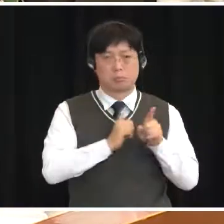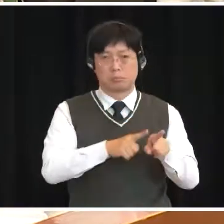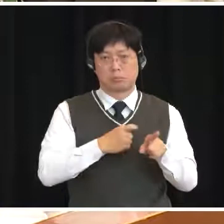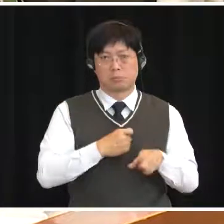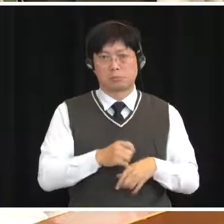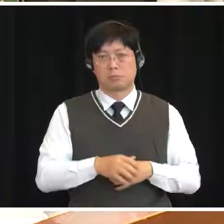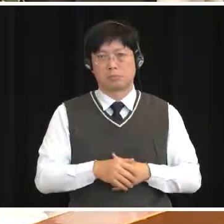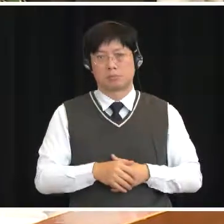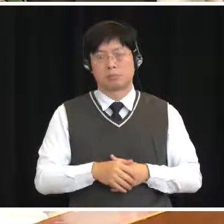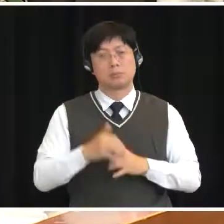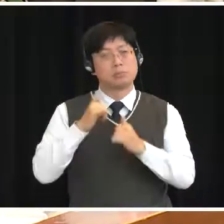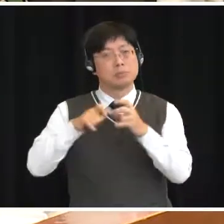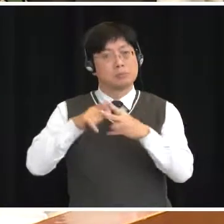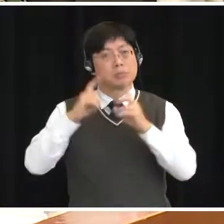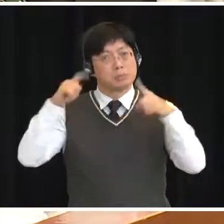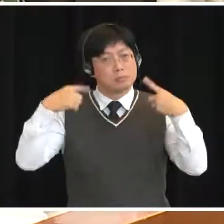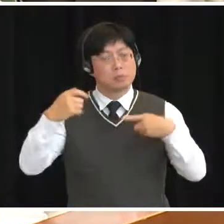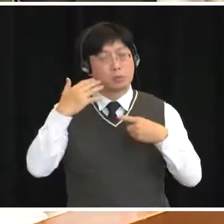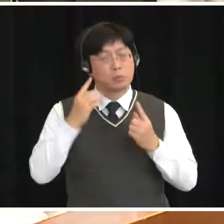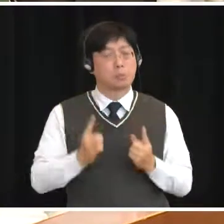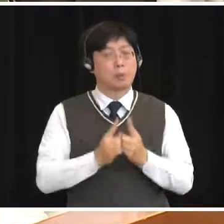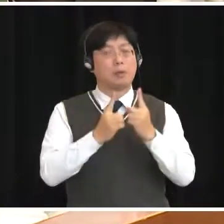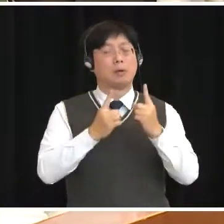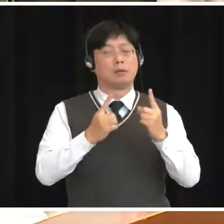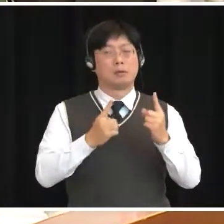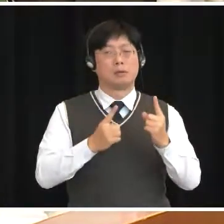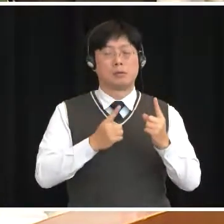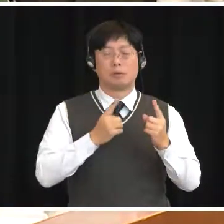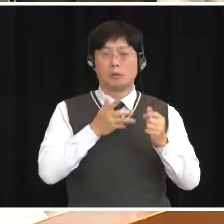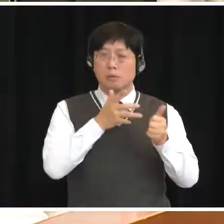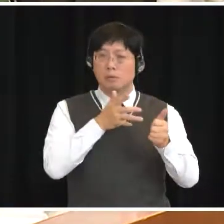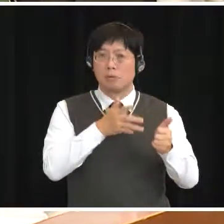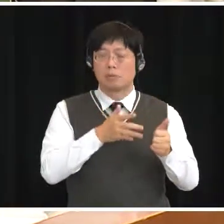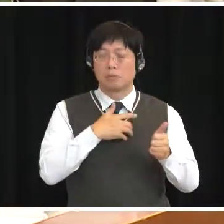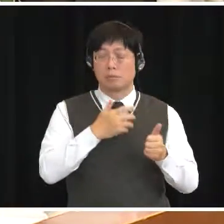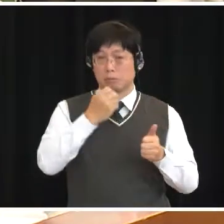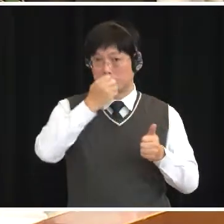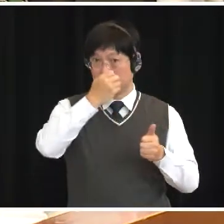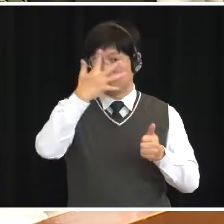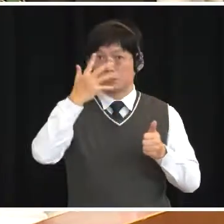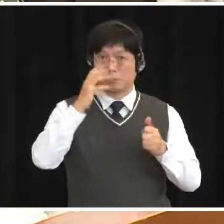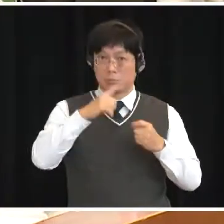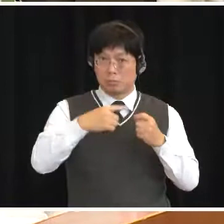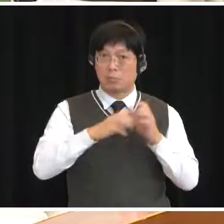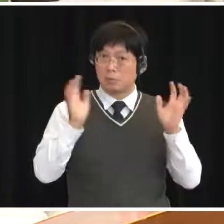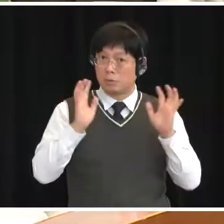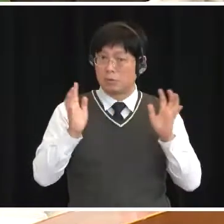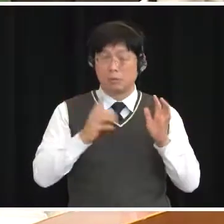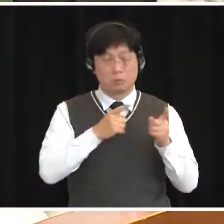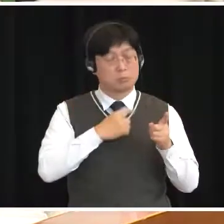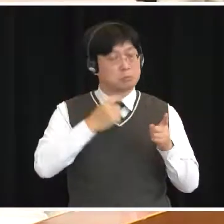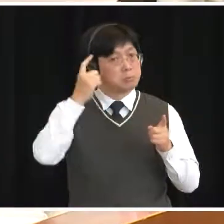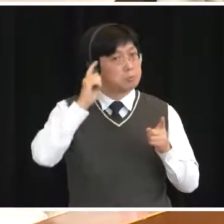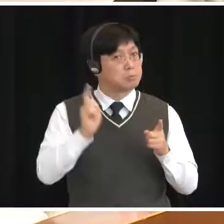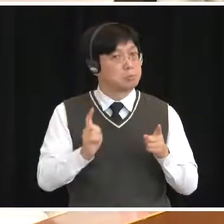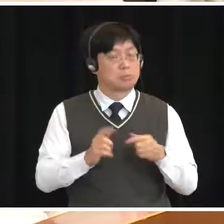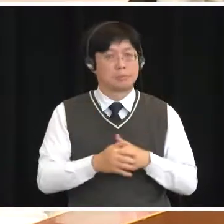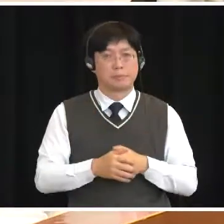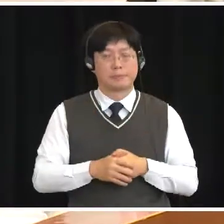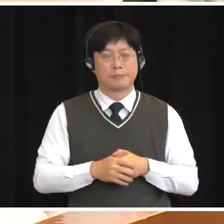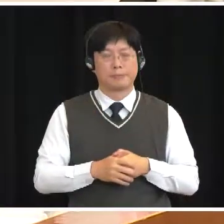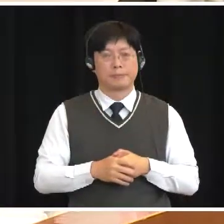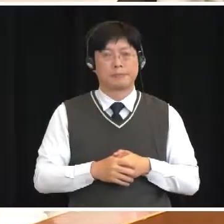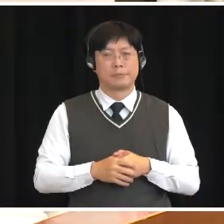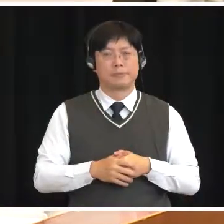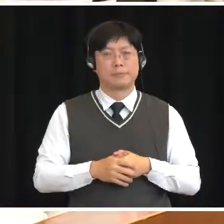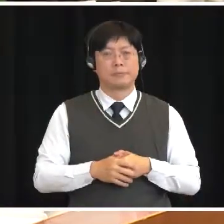we have to hear the children's opinions. So when social workers work with these children, they ask about what children